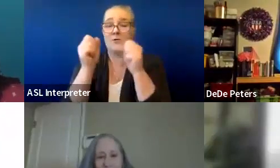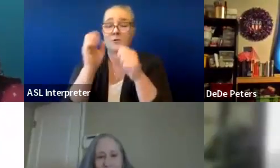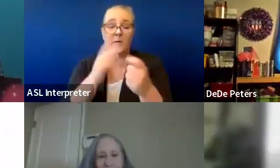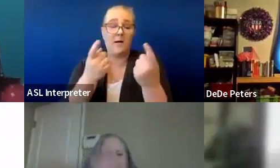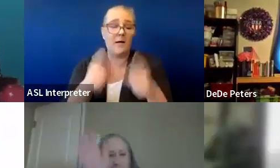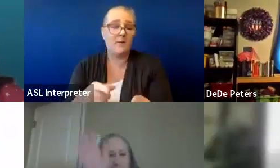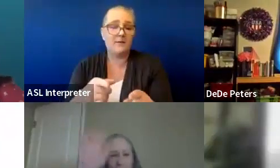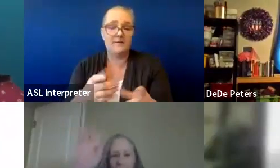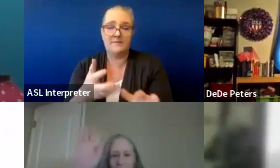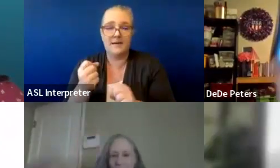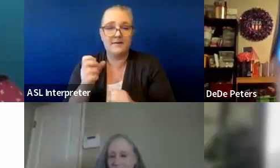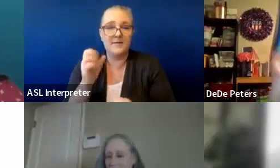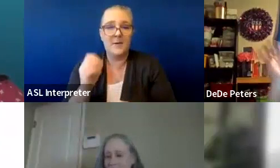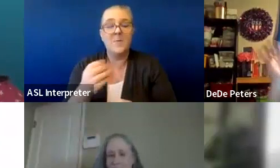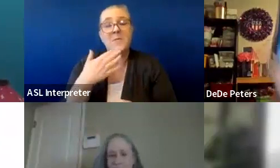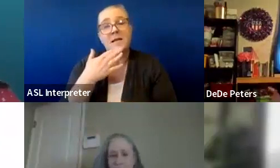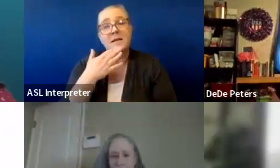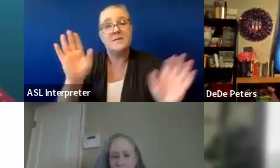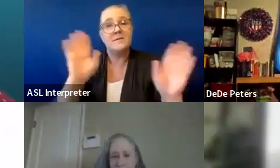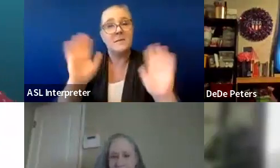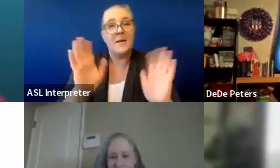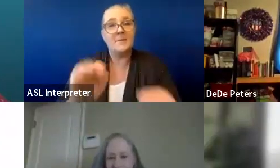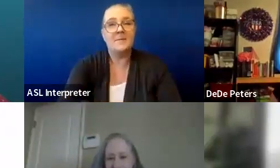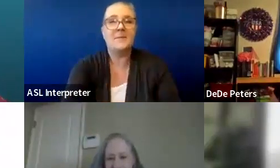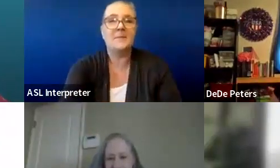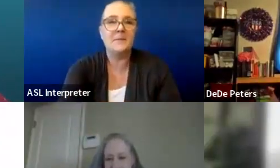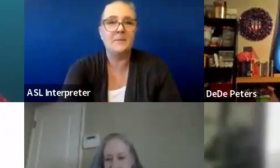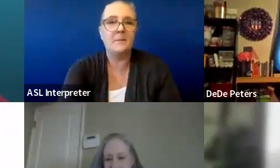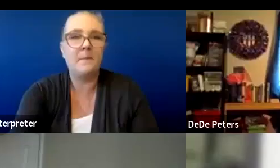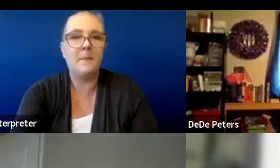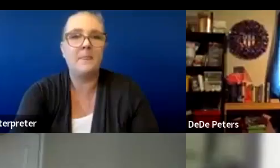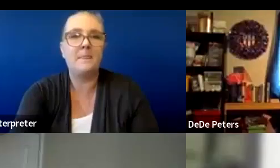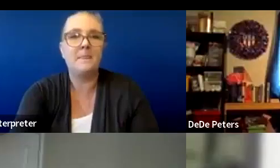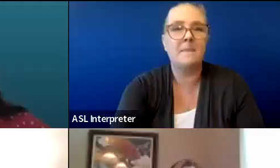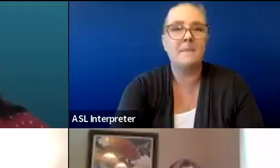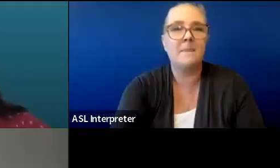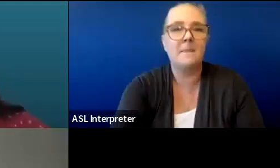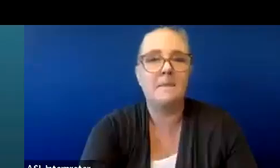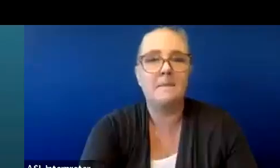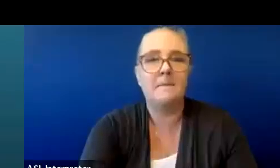have a great day, guys. Thanks, Jordan. Thank you. Bye. Thank you.